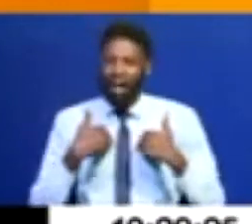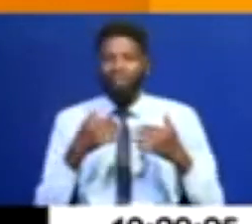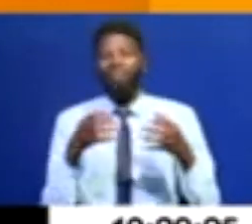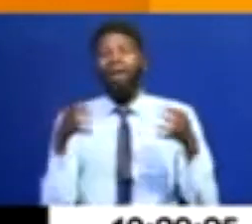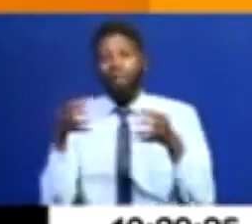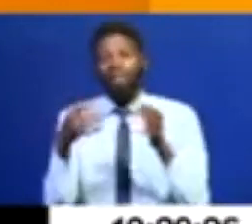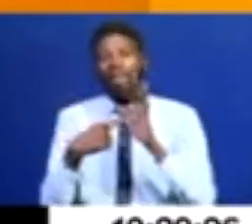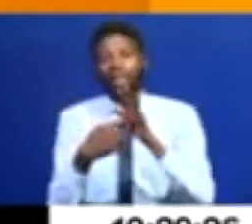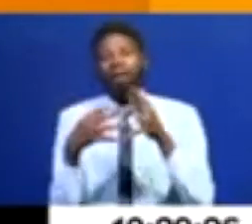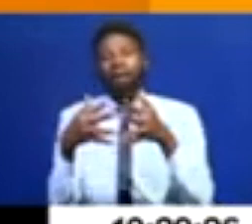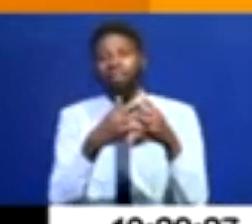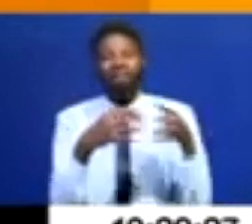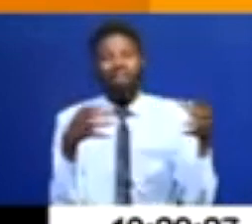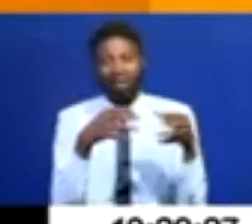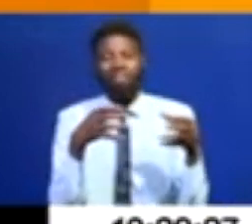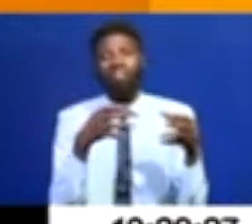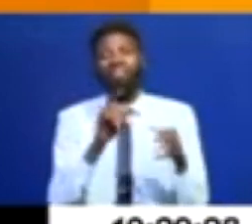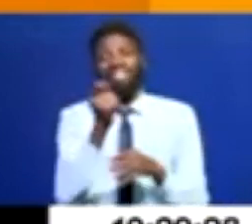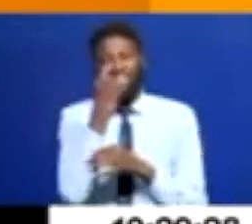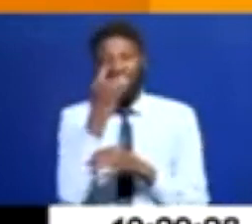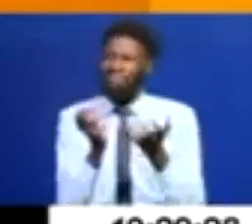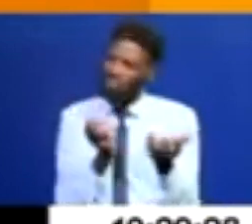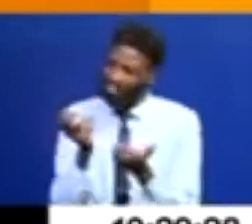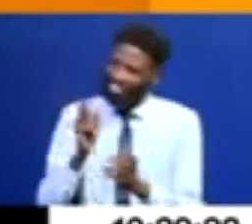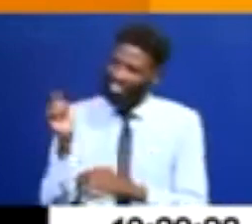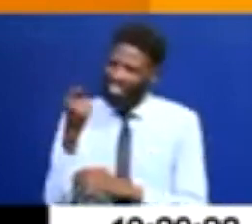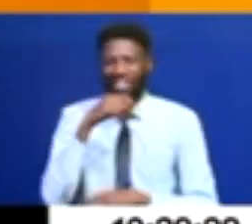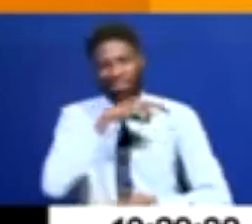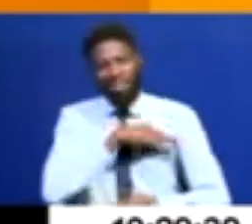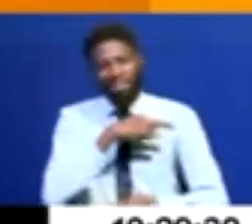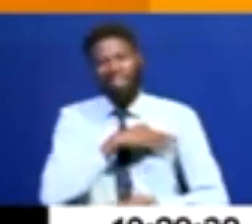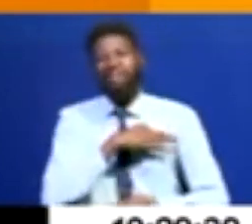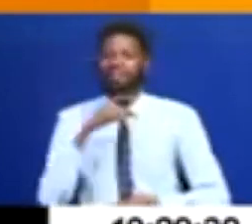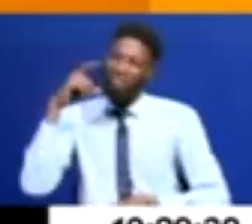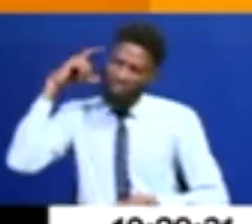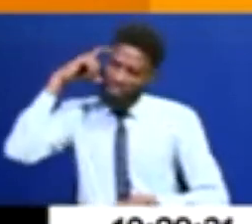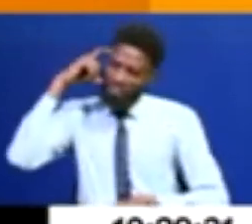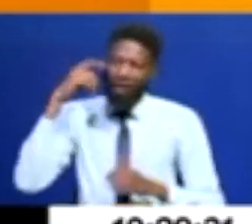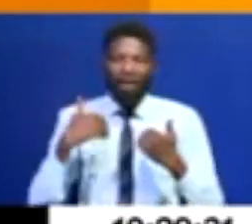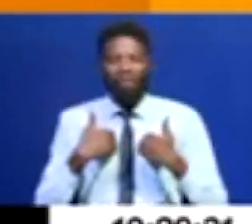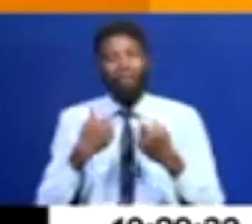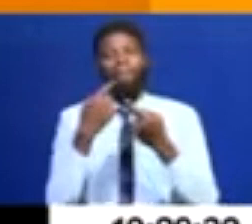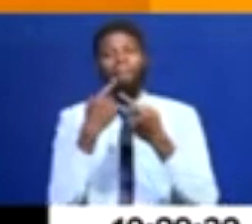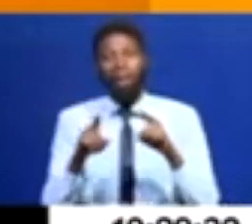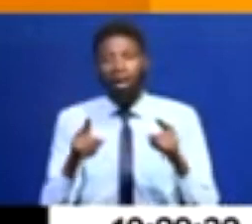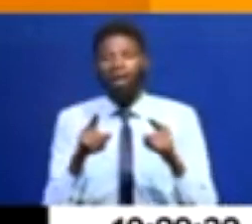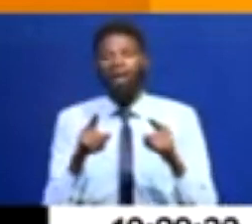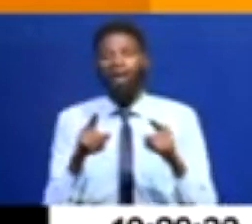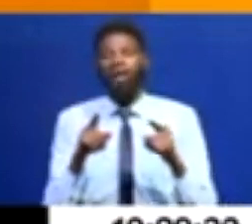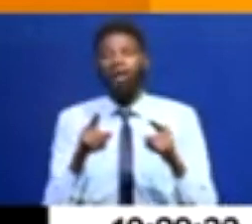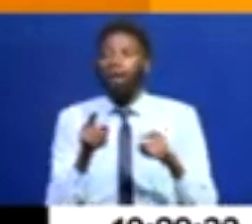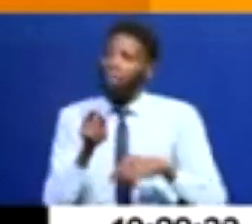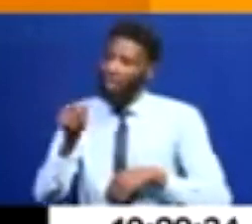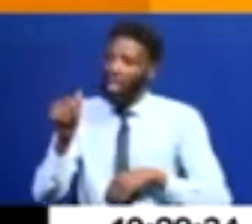companies in Kenya that are doing business here in Kenya, they are making a lot of profit, but instead of paying equal profits, I mean equal taxes